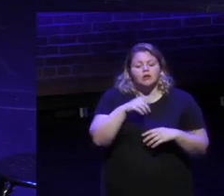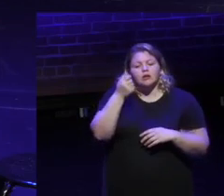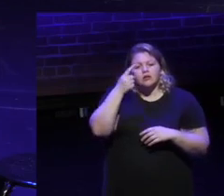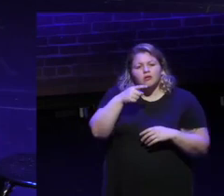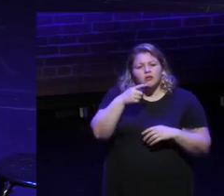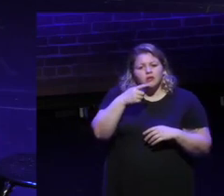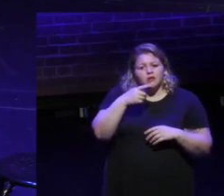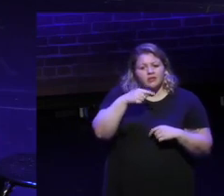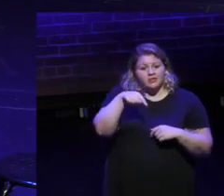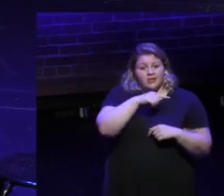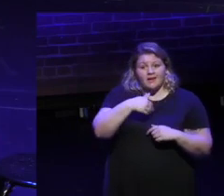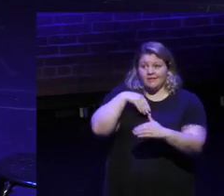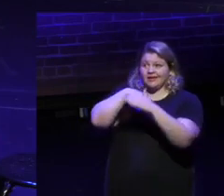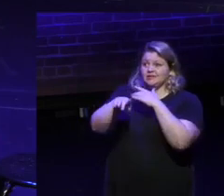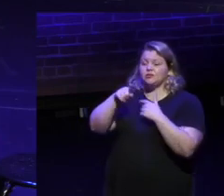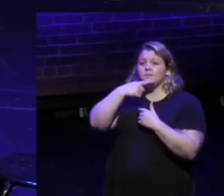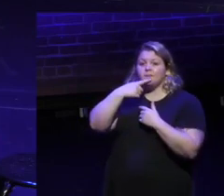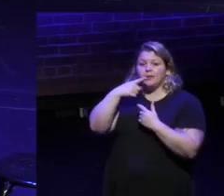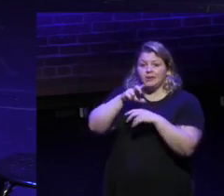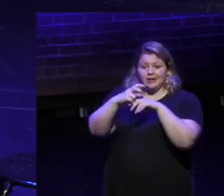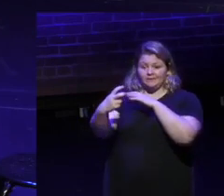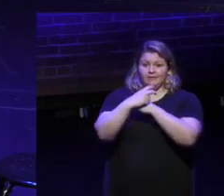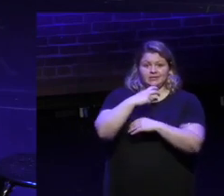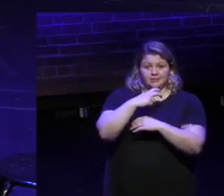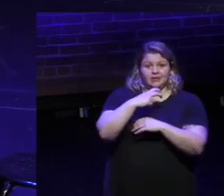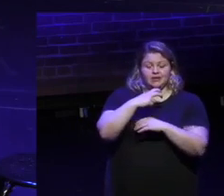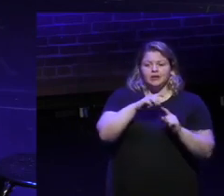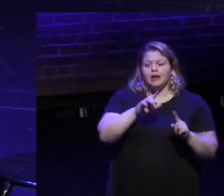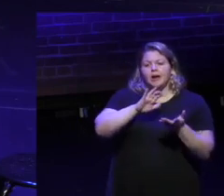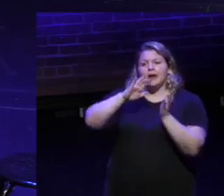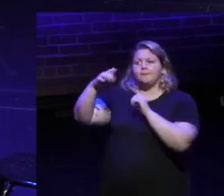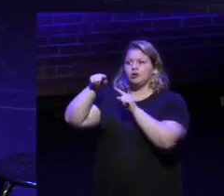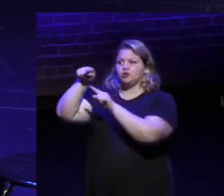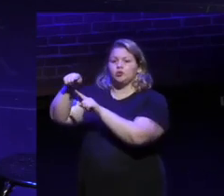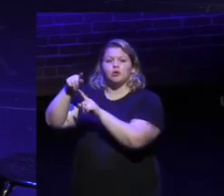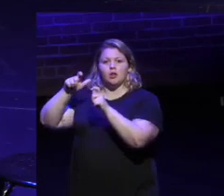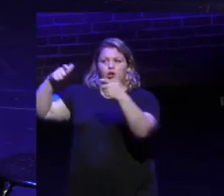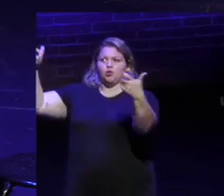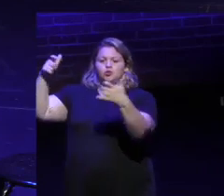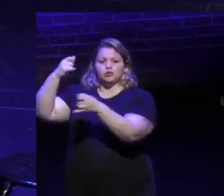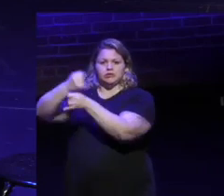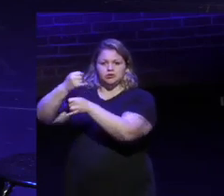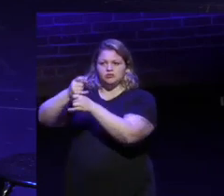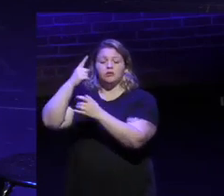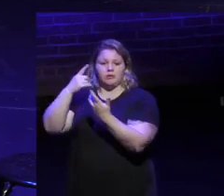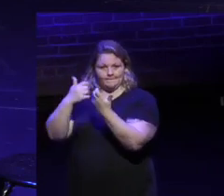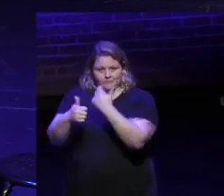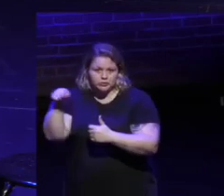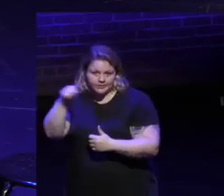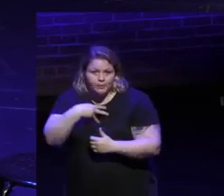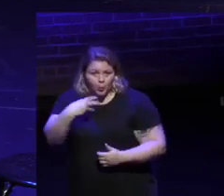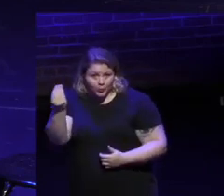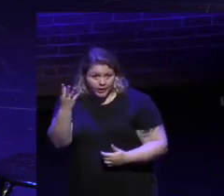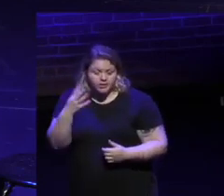the levels of public investment that the larger organizations, which are primarily white institutions, that they have access to. So